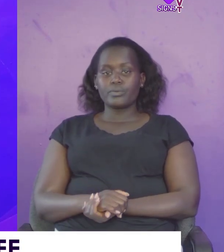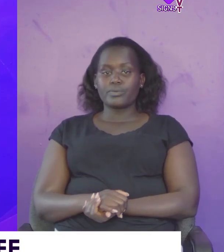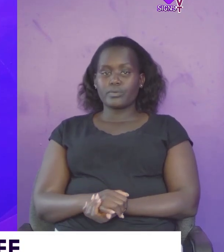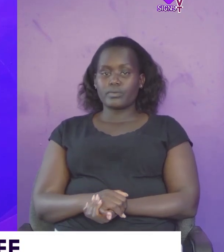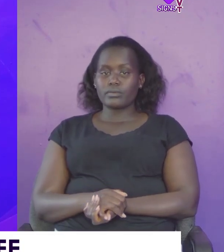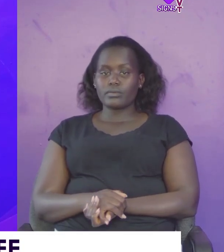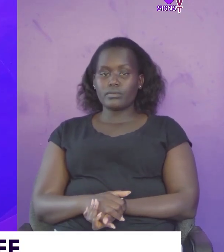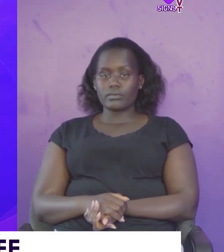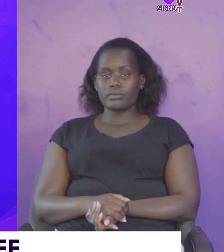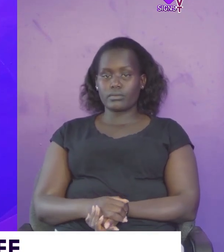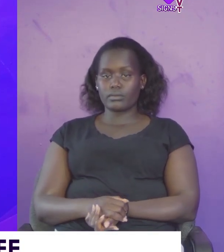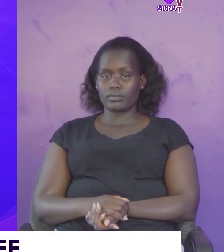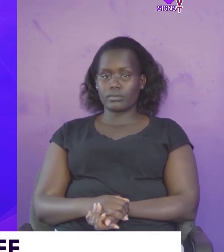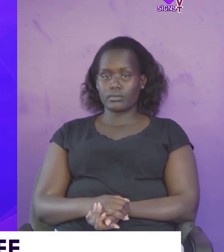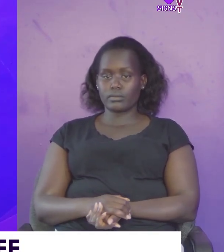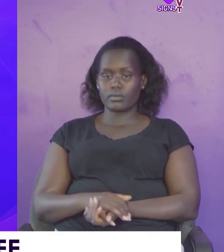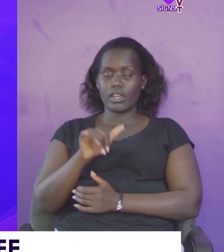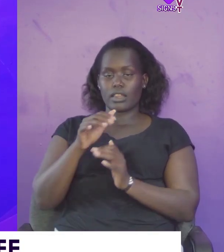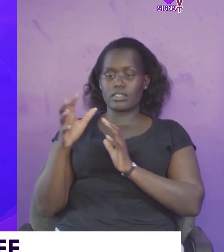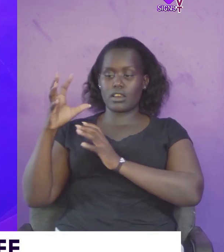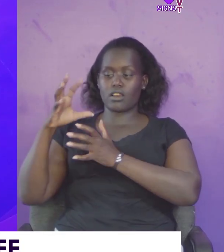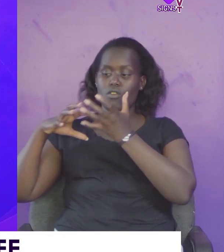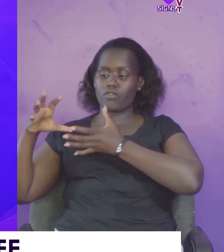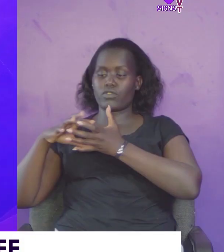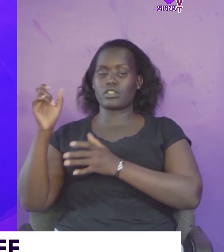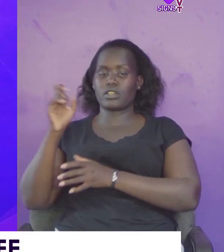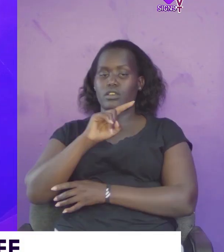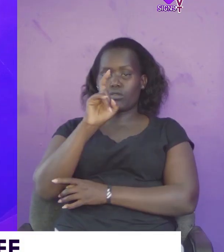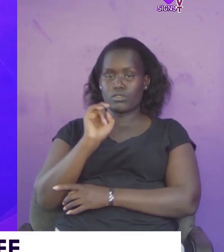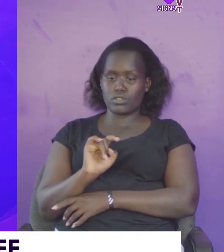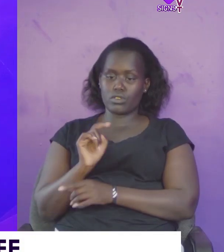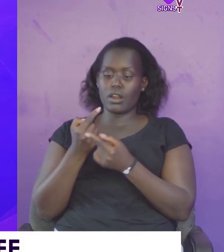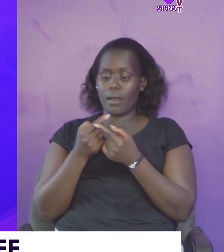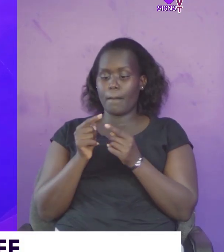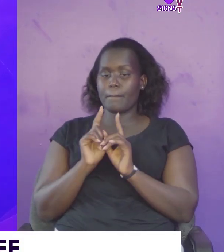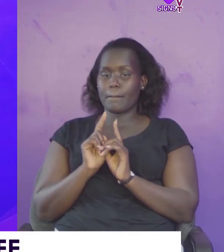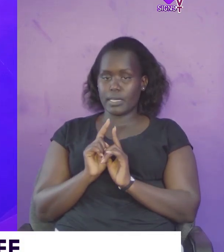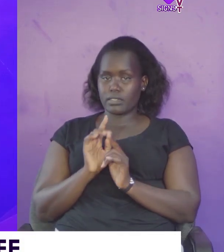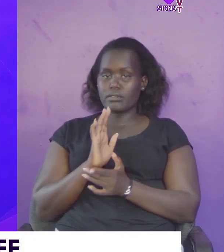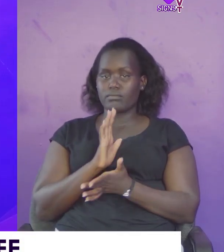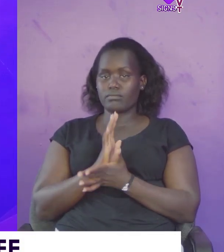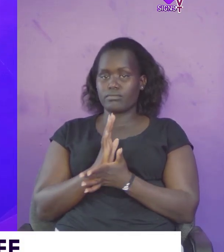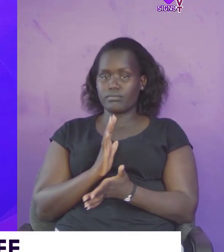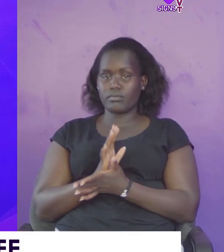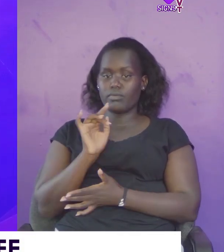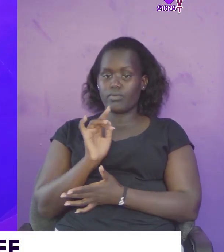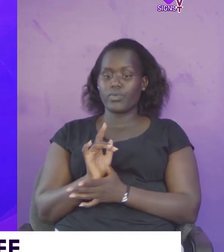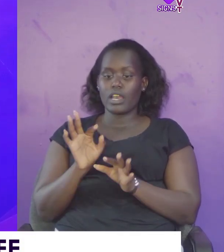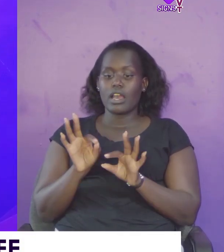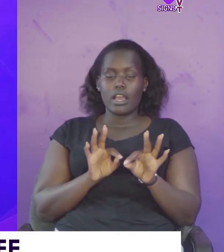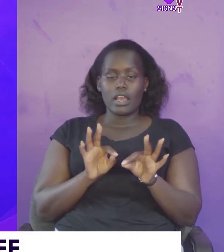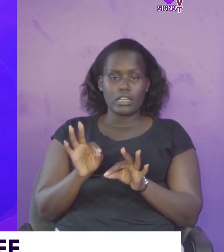That's a very confusing question to you. But really, does this